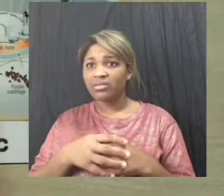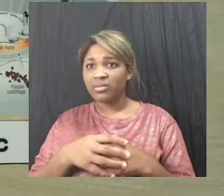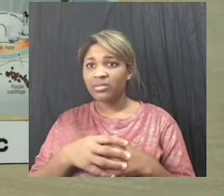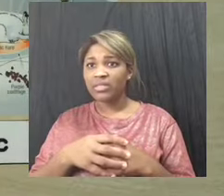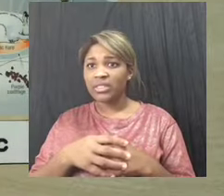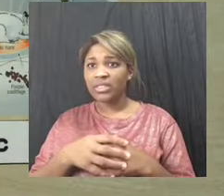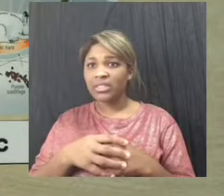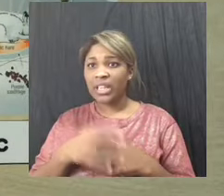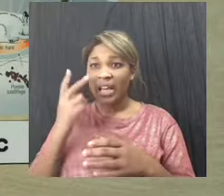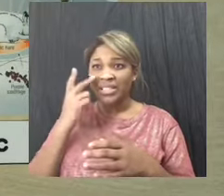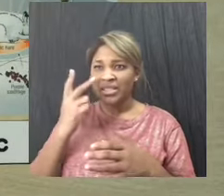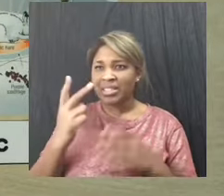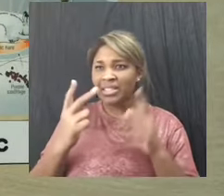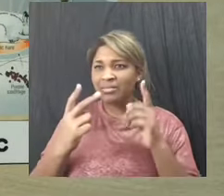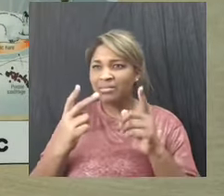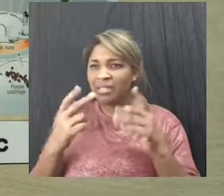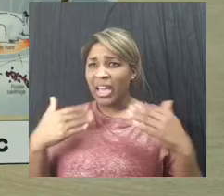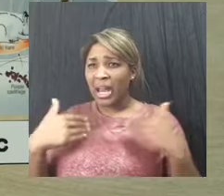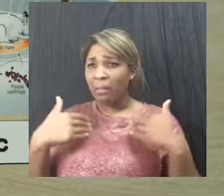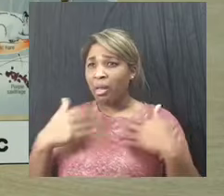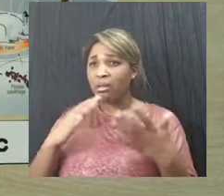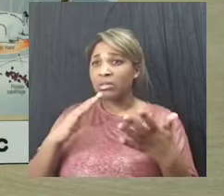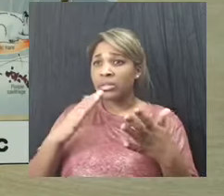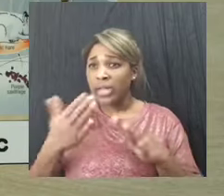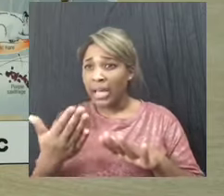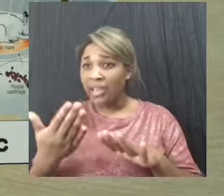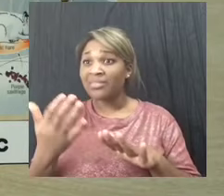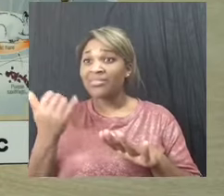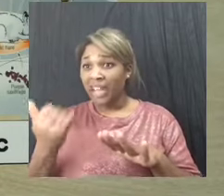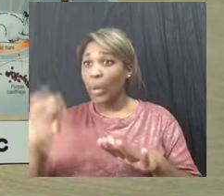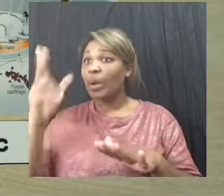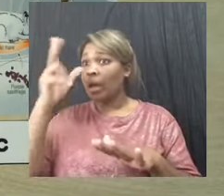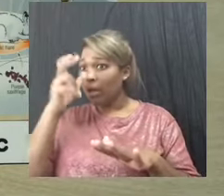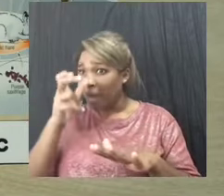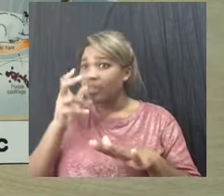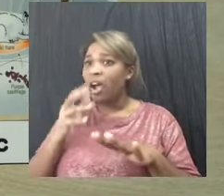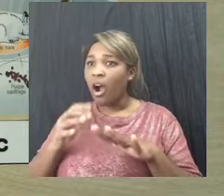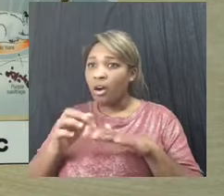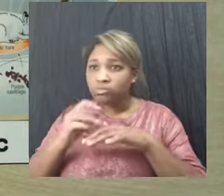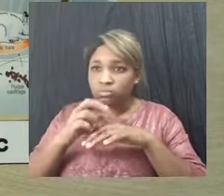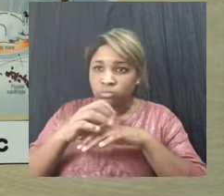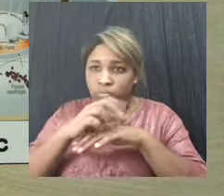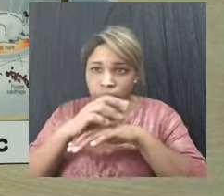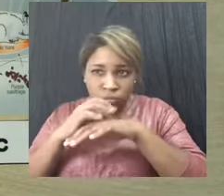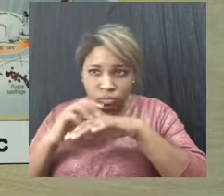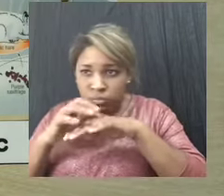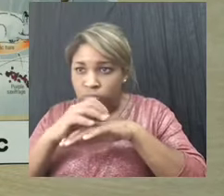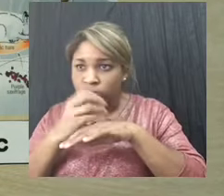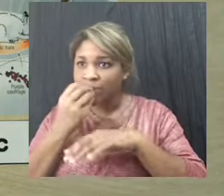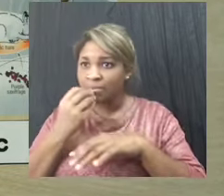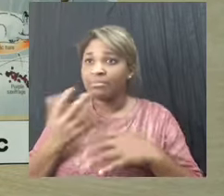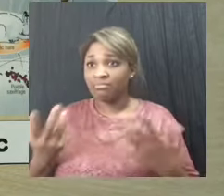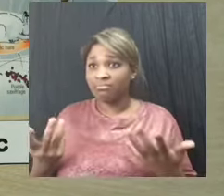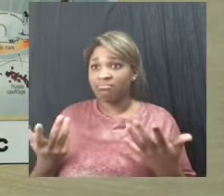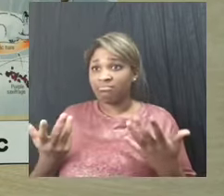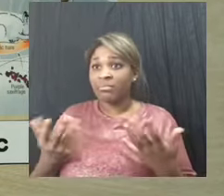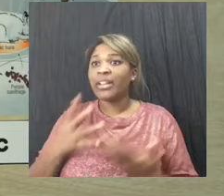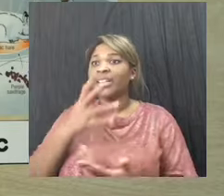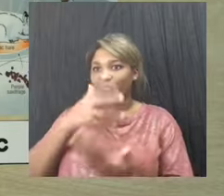I see that an animal has died, and so the bugs are going to eat it. They're interacting in the